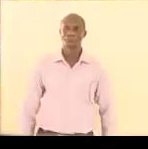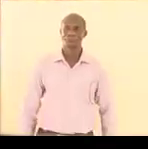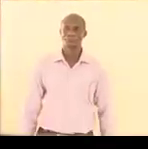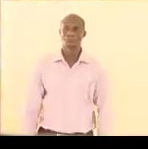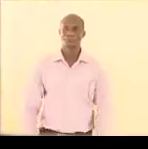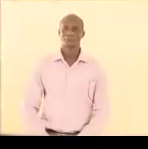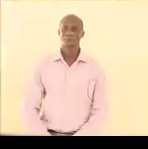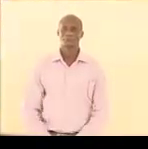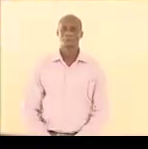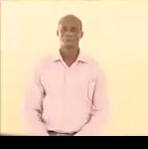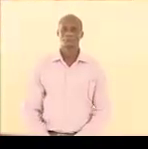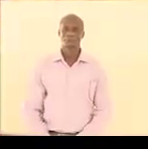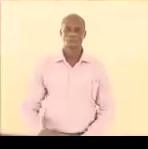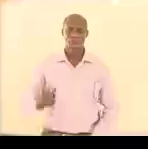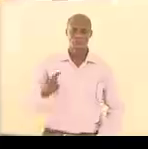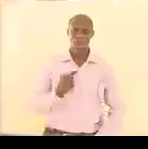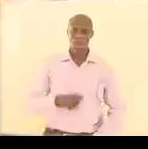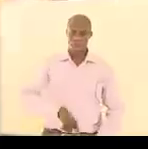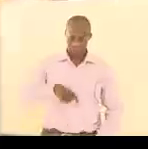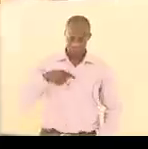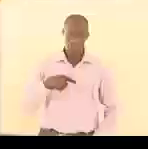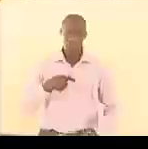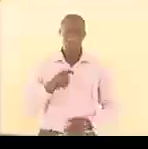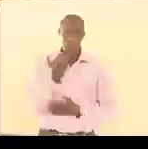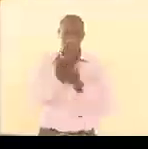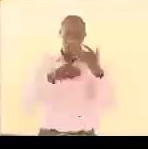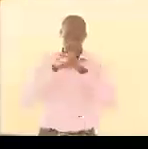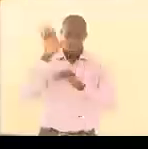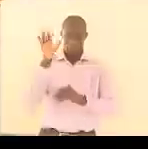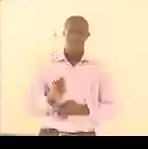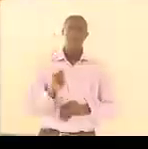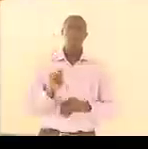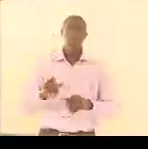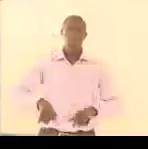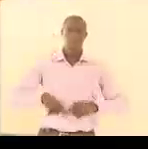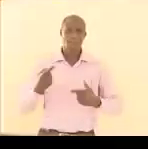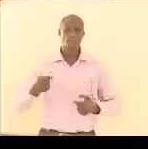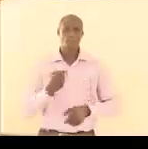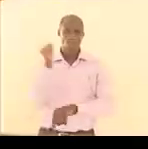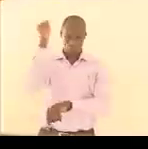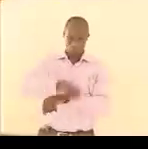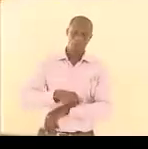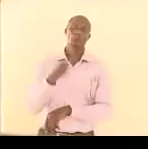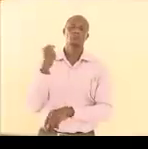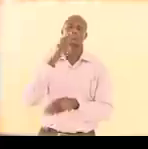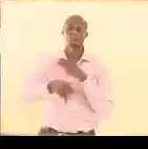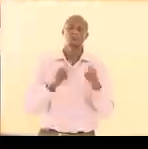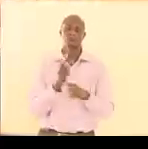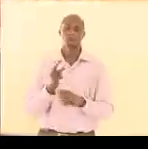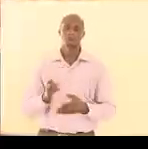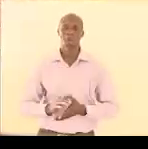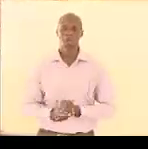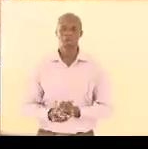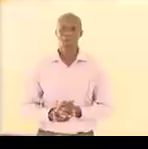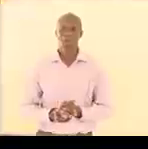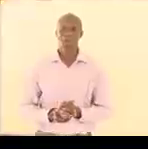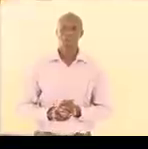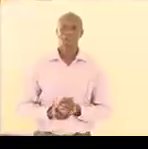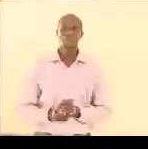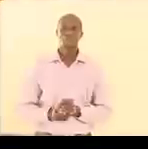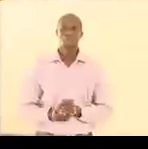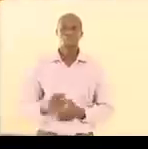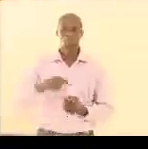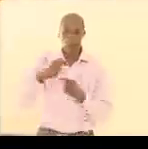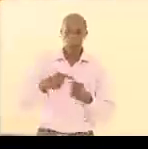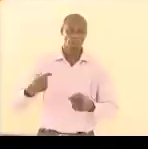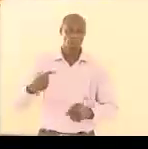rough people here. So we live heavenly life. When we live heavenly life, we overcome the world. That's what you mean, isn't